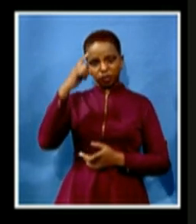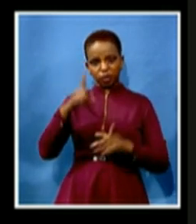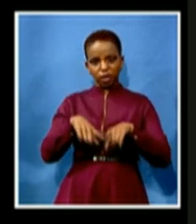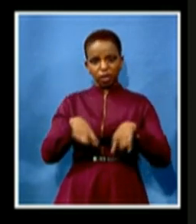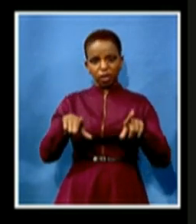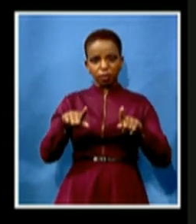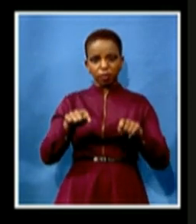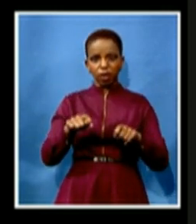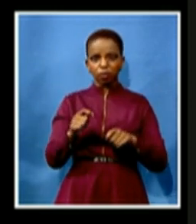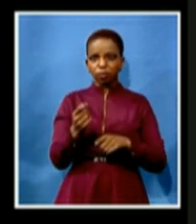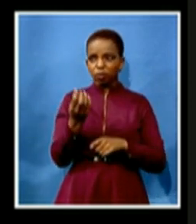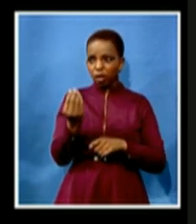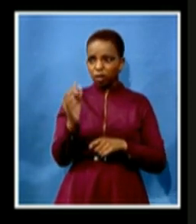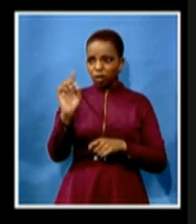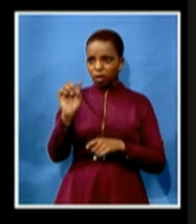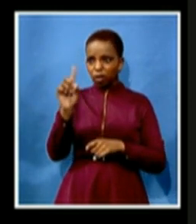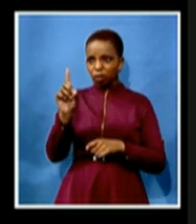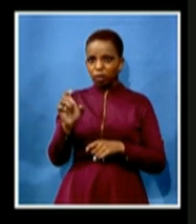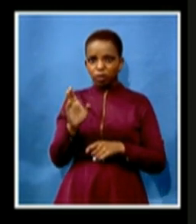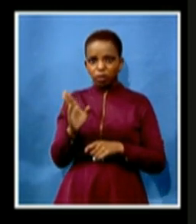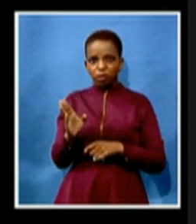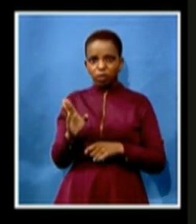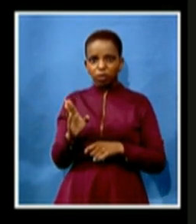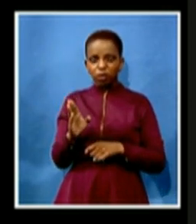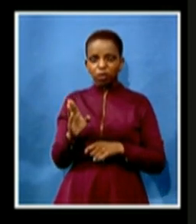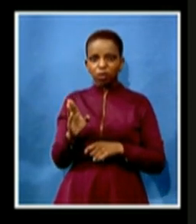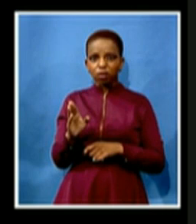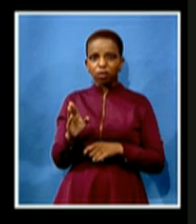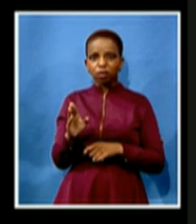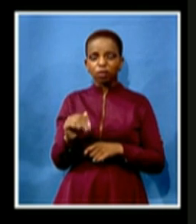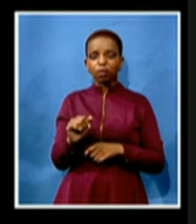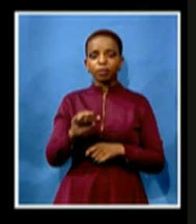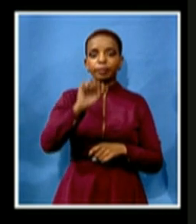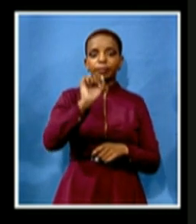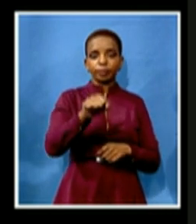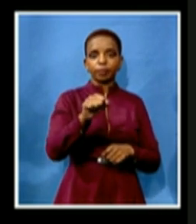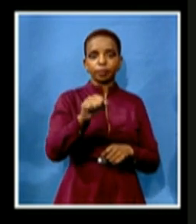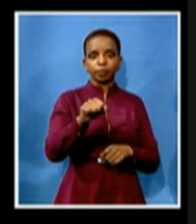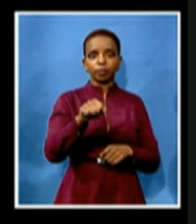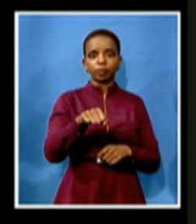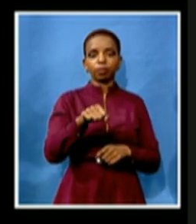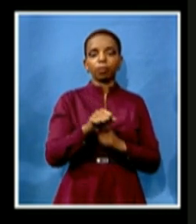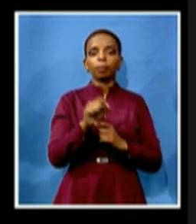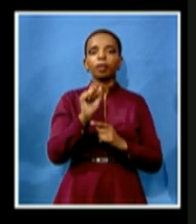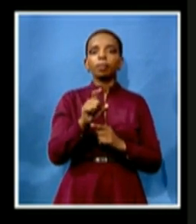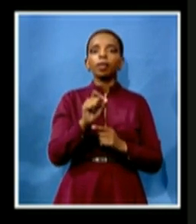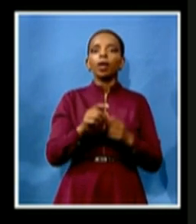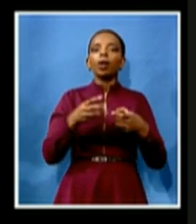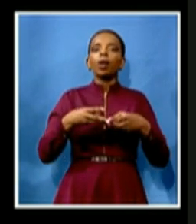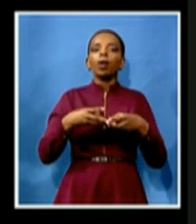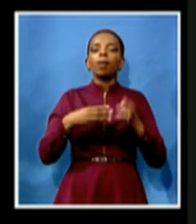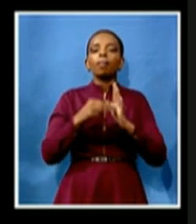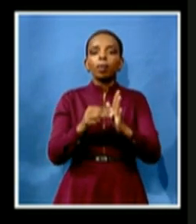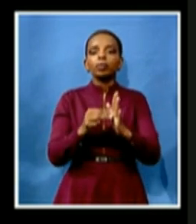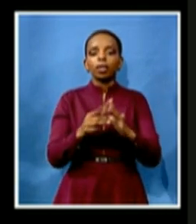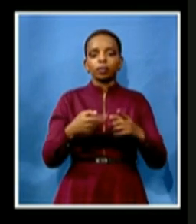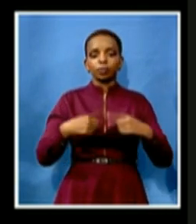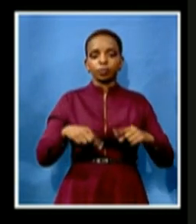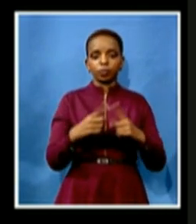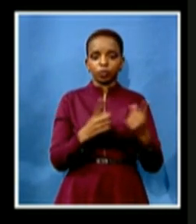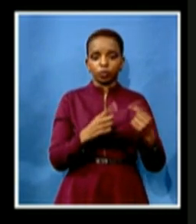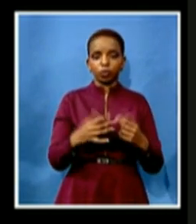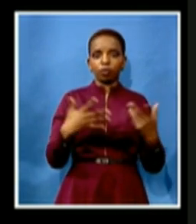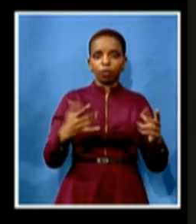age distribution. In our model, we have both the morbidity difference across ages, but also